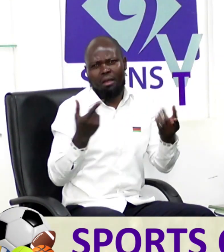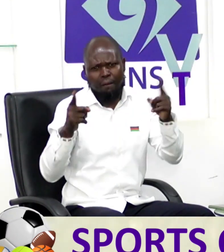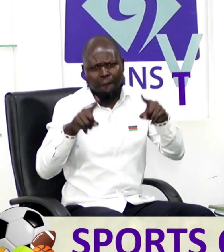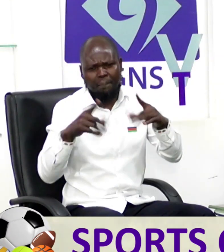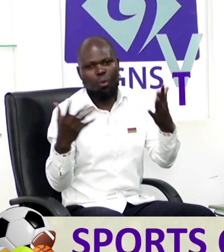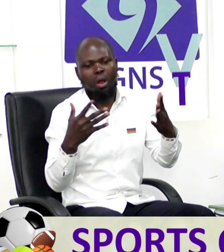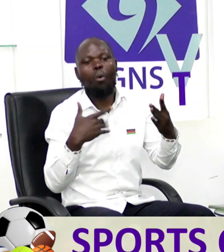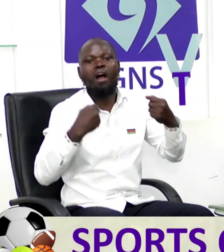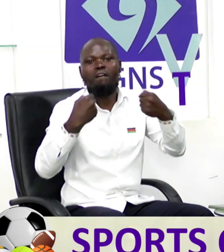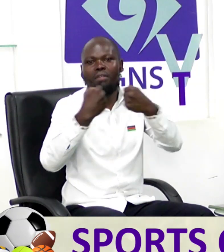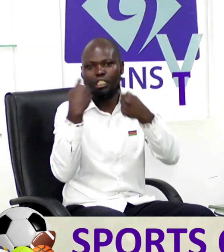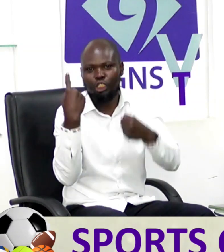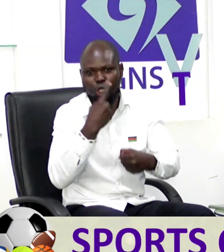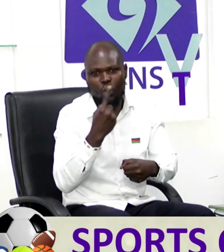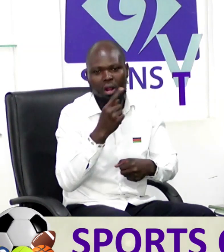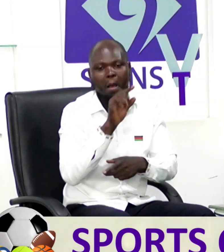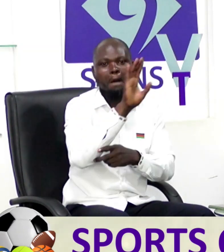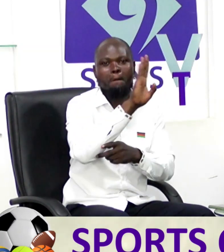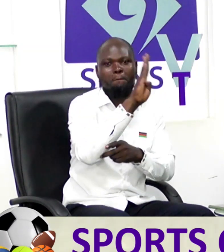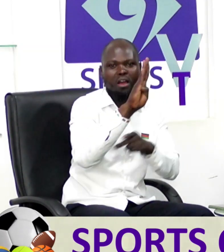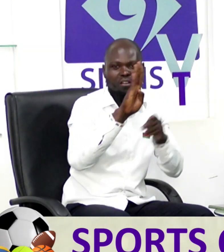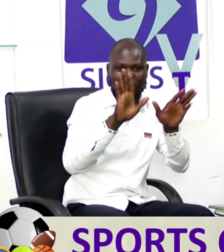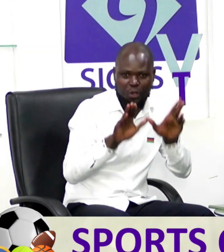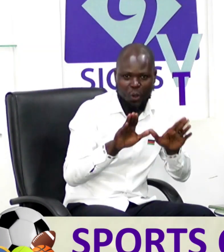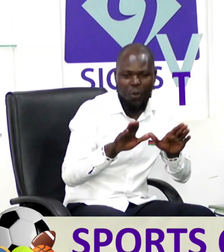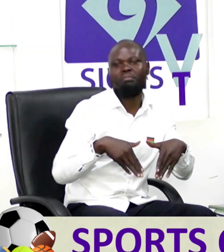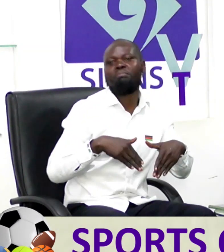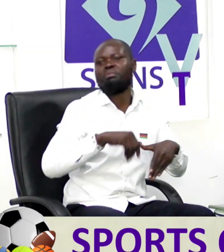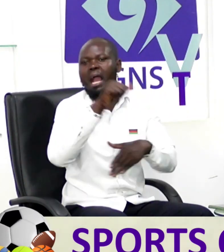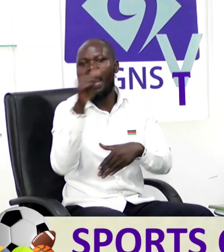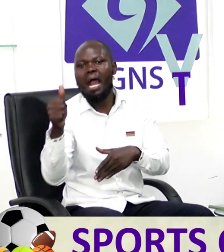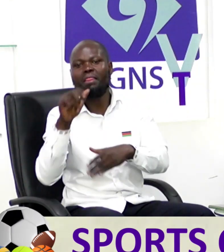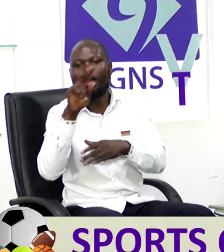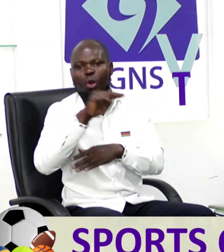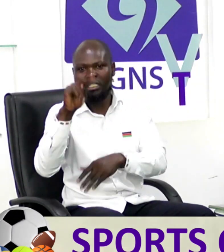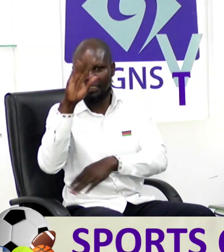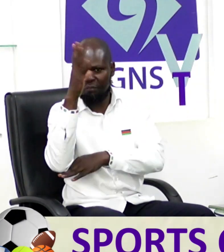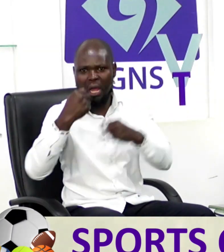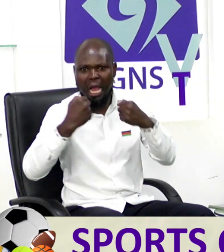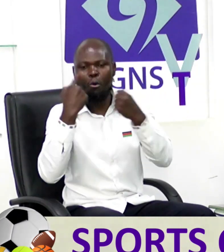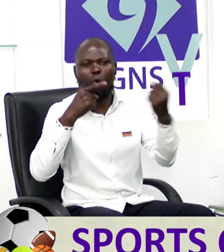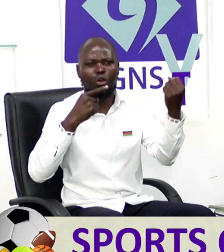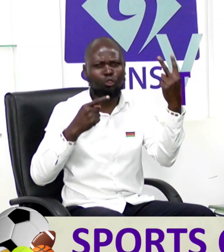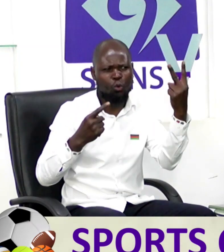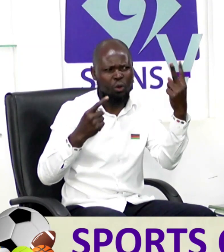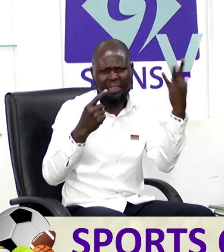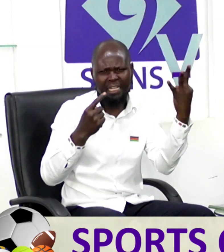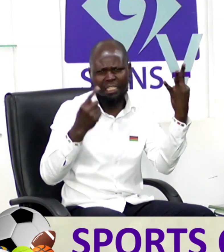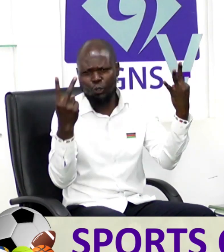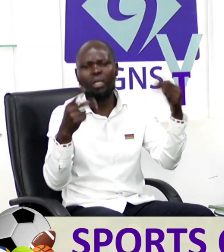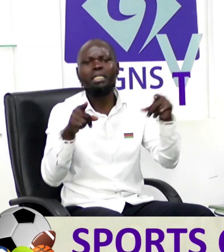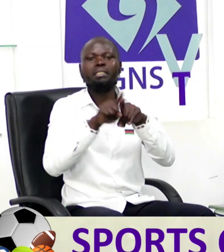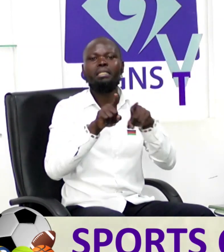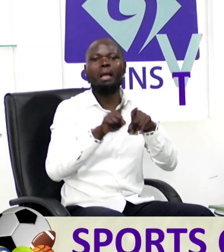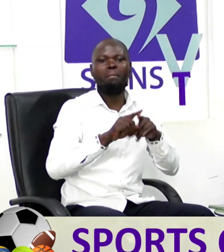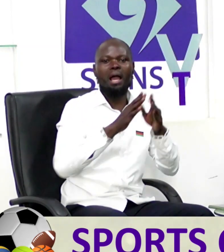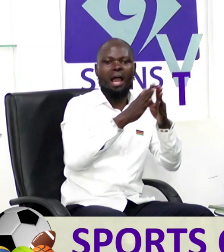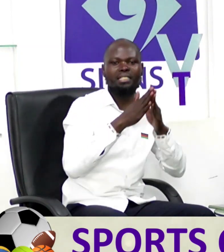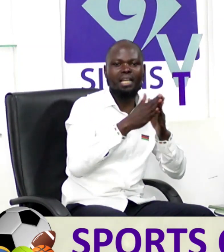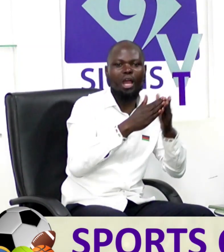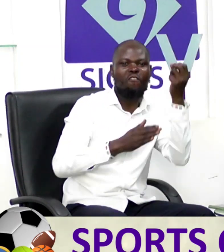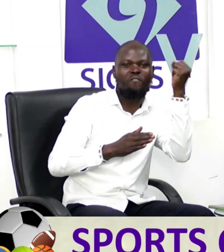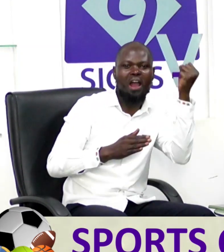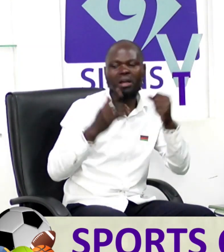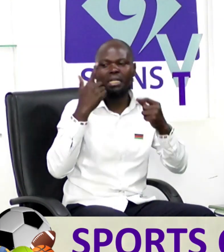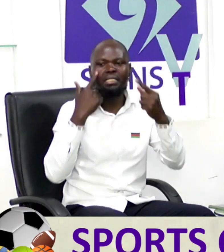If that is true and if that is what will happen, the Brentford against Nottingham Forest